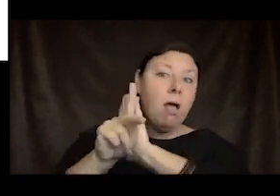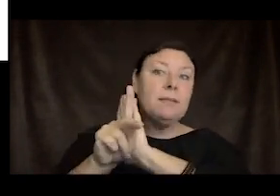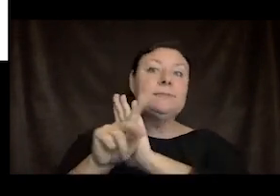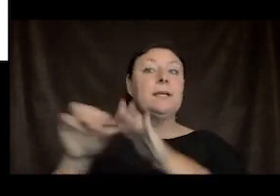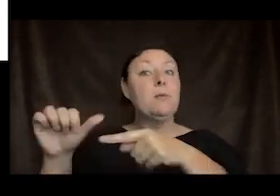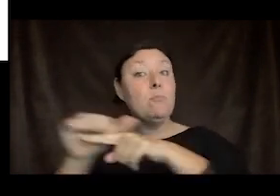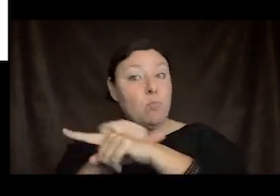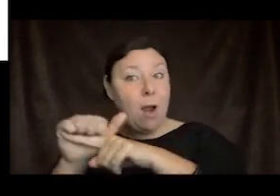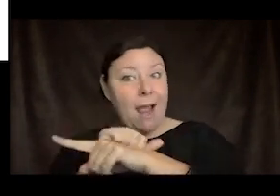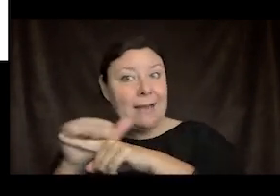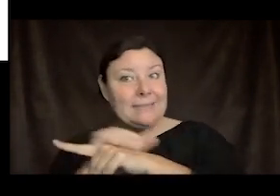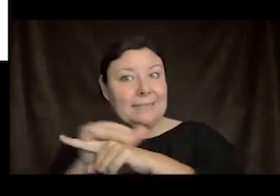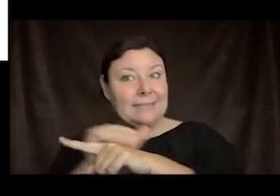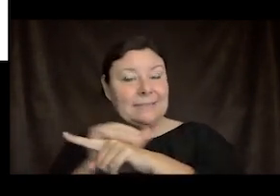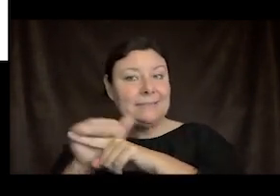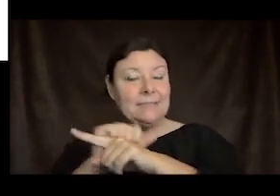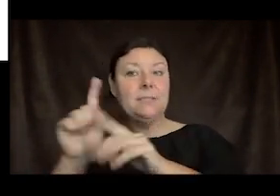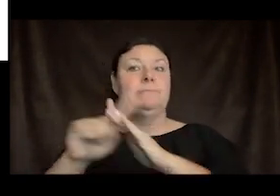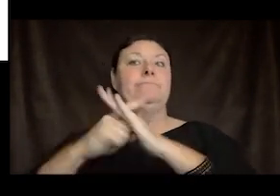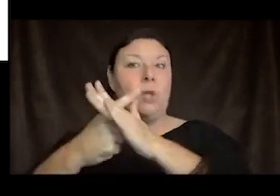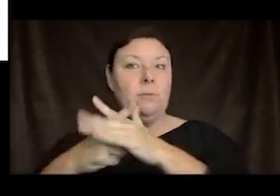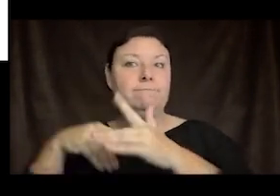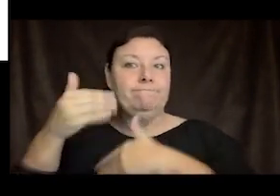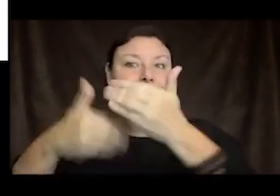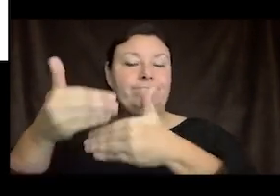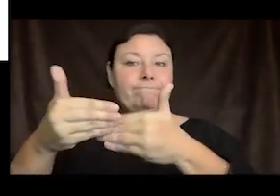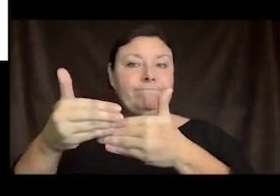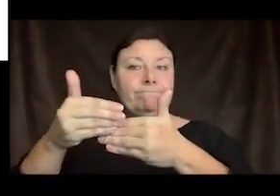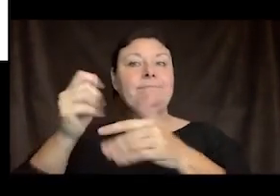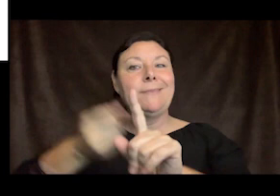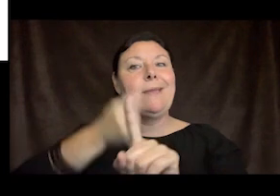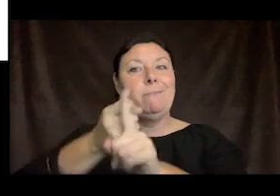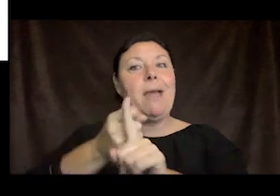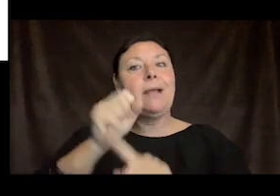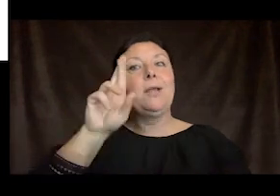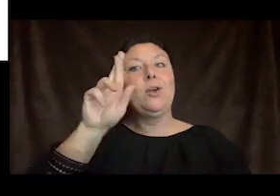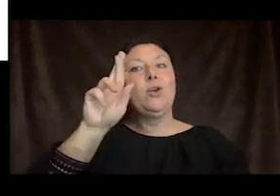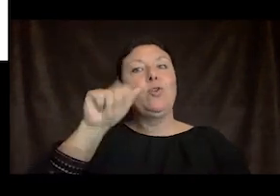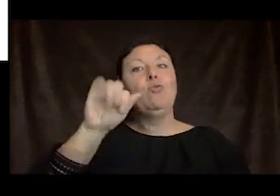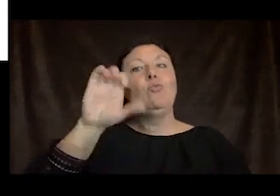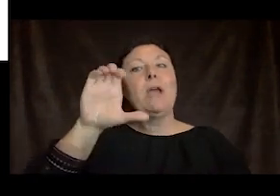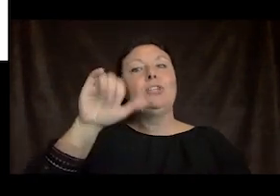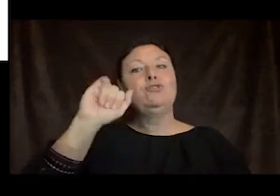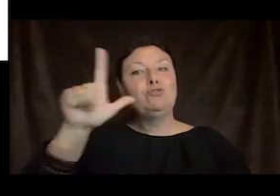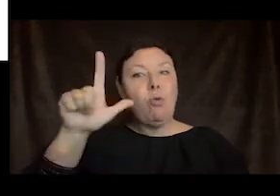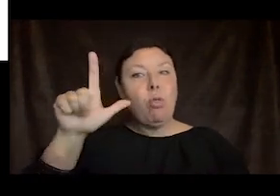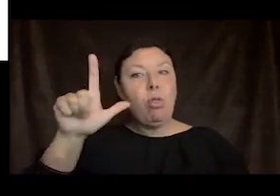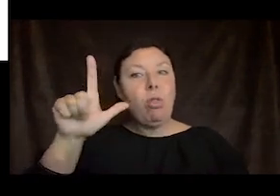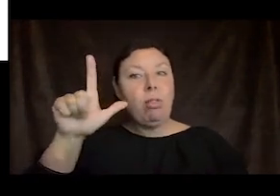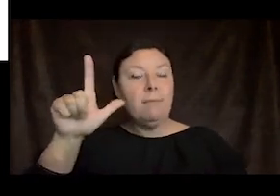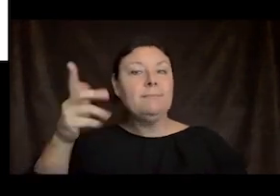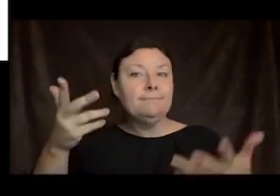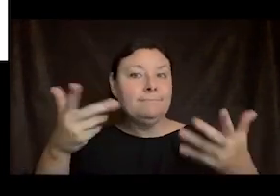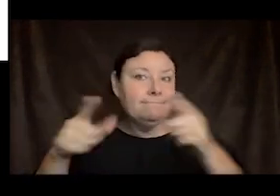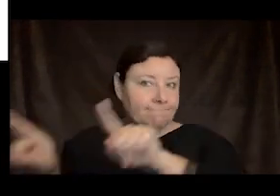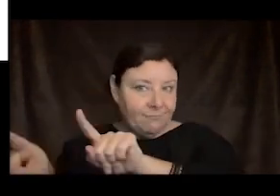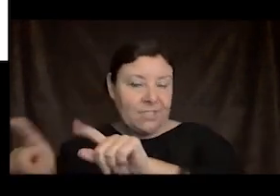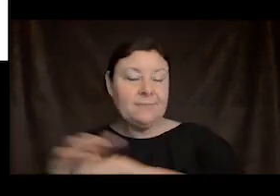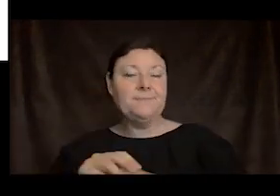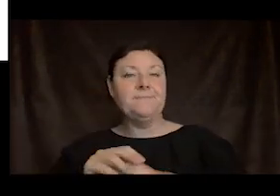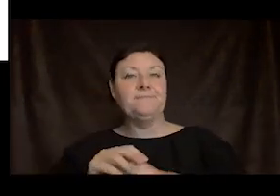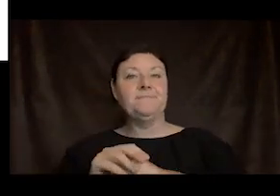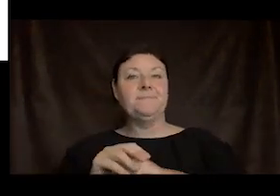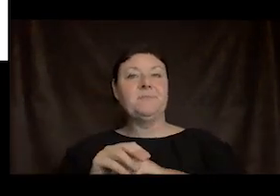and practices were enacted in racial ways. So racial literacy, again, I take you back to